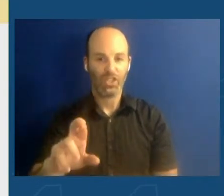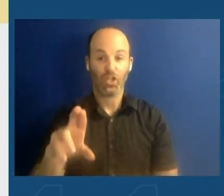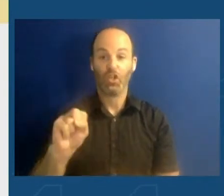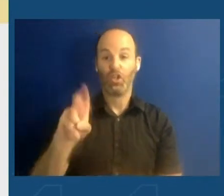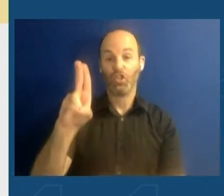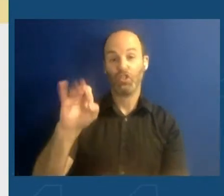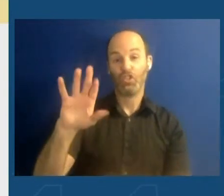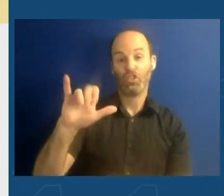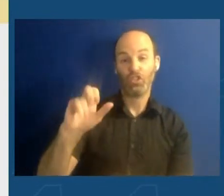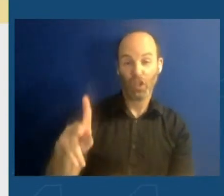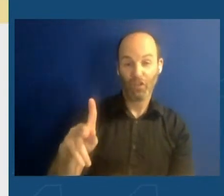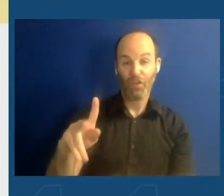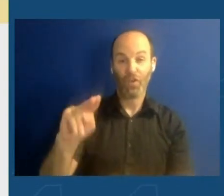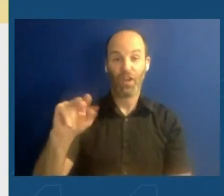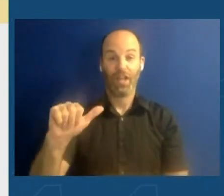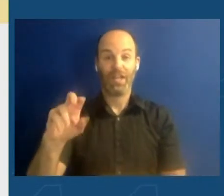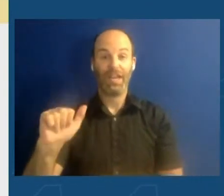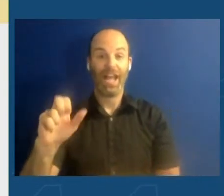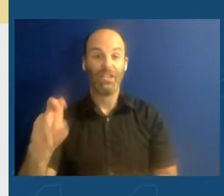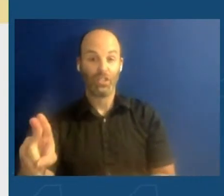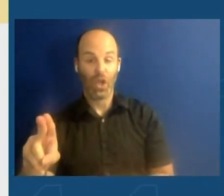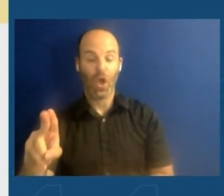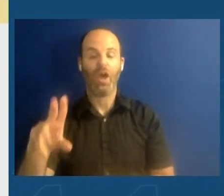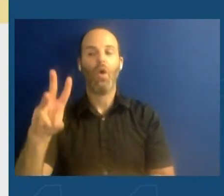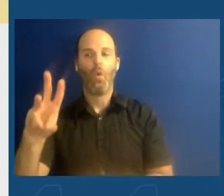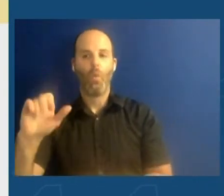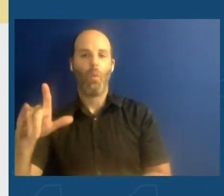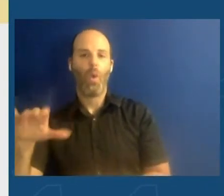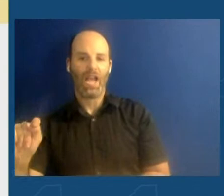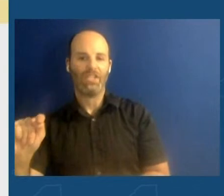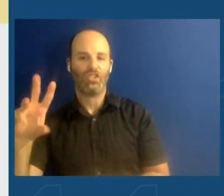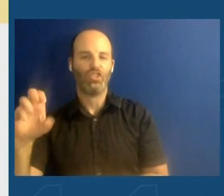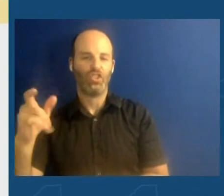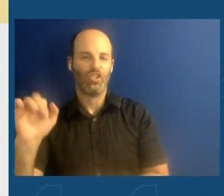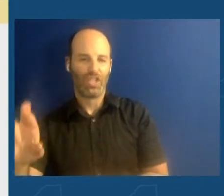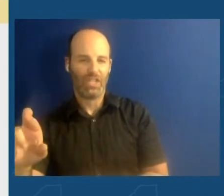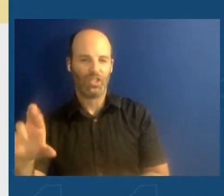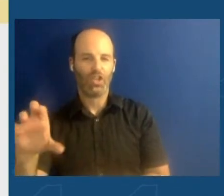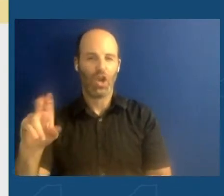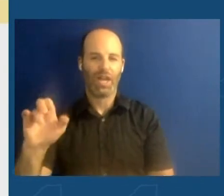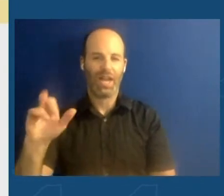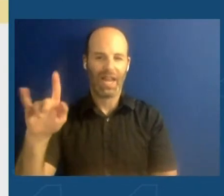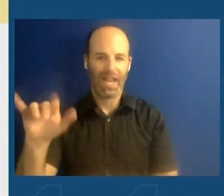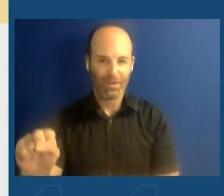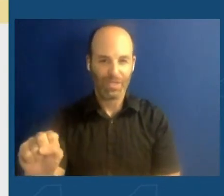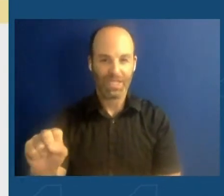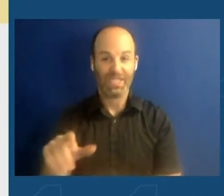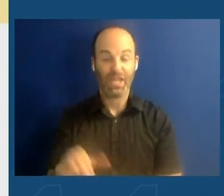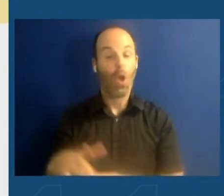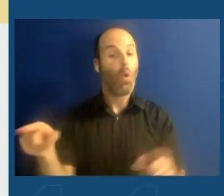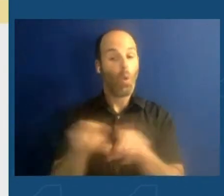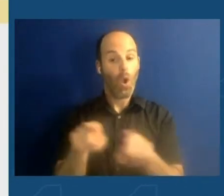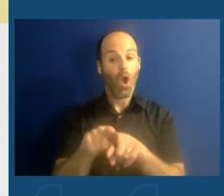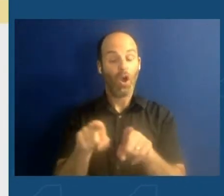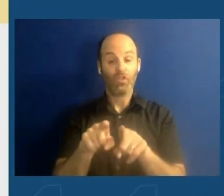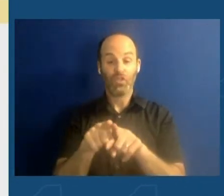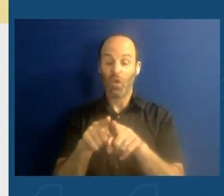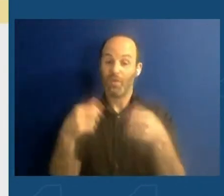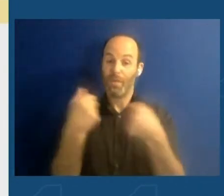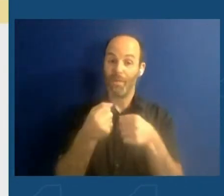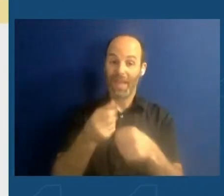Nassau, and Westchester counties. We also are making publicly available